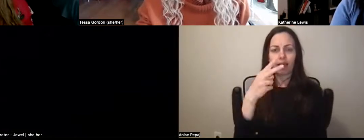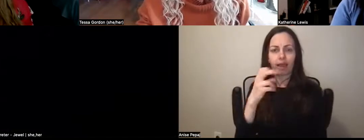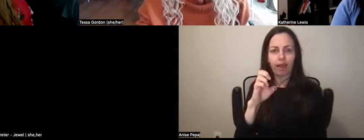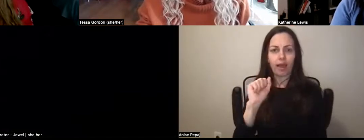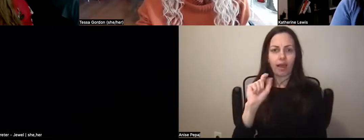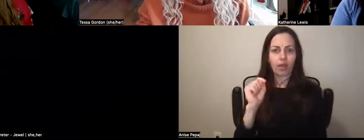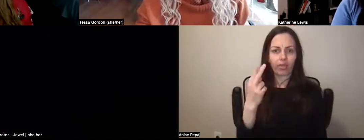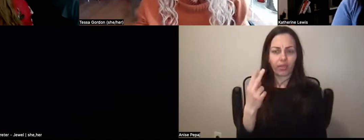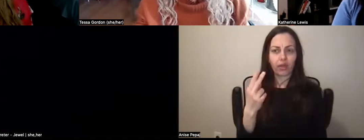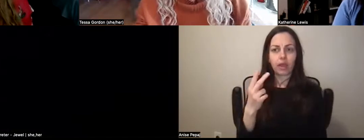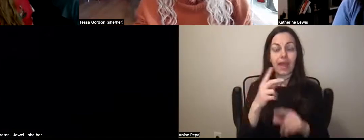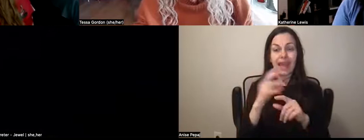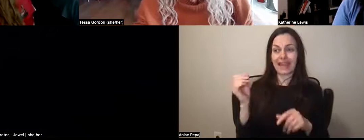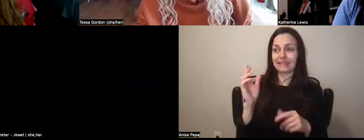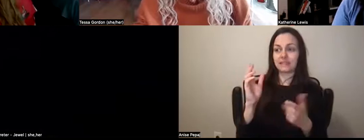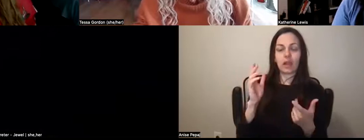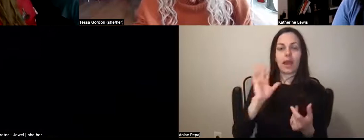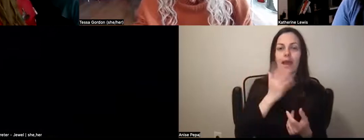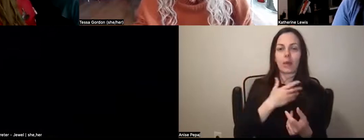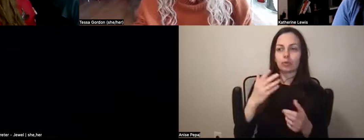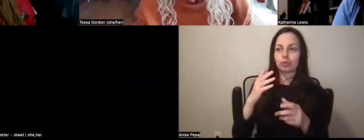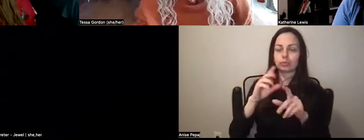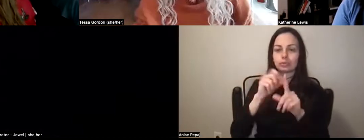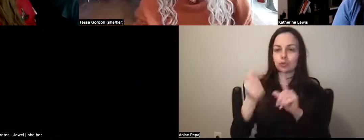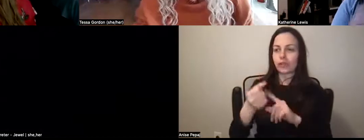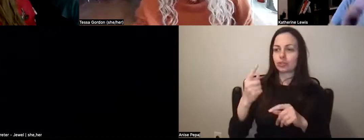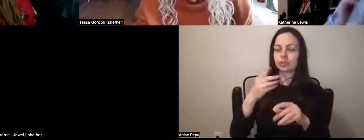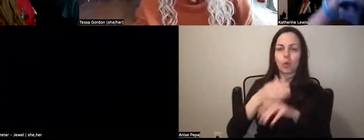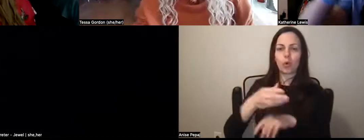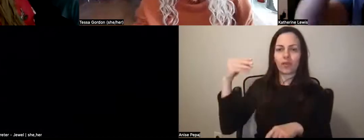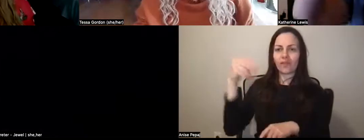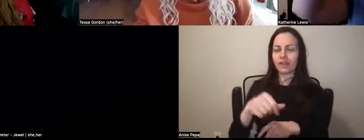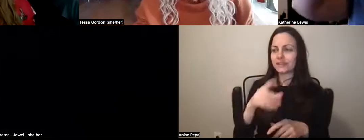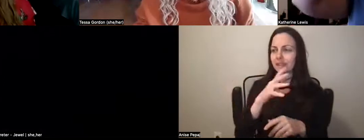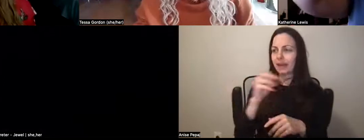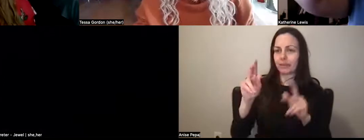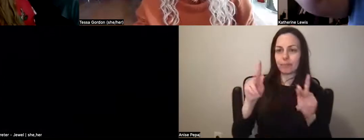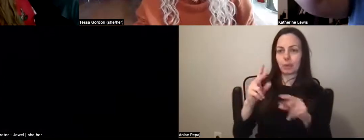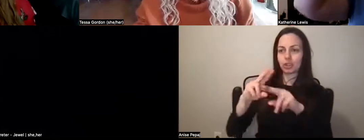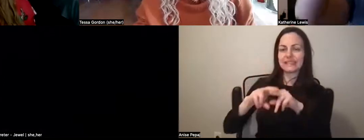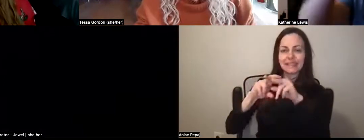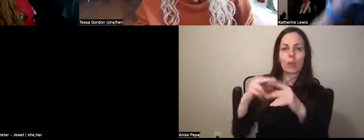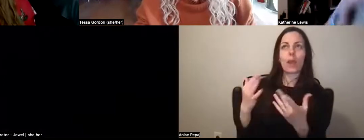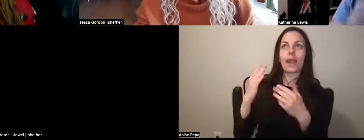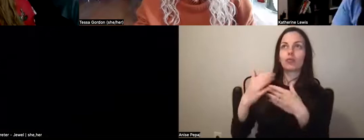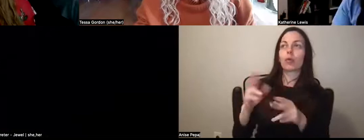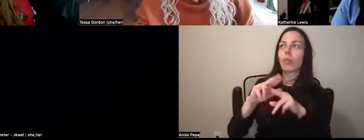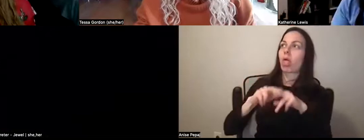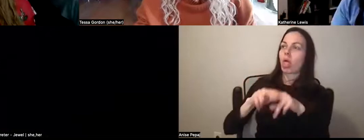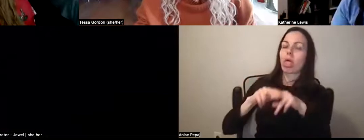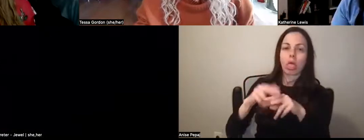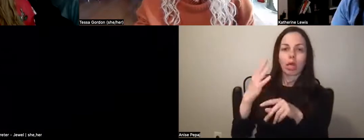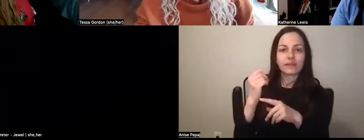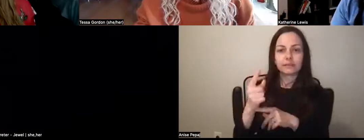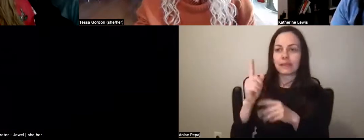and waiting over 2 hours to be seen, for a doctor to only spend 15 minutes with you and maybe take on 2